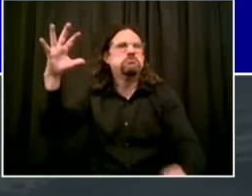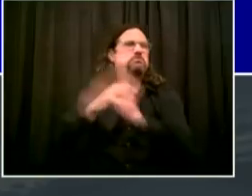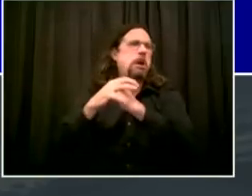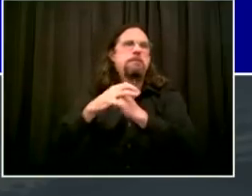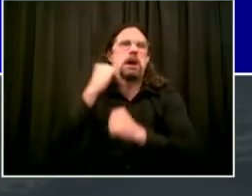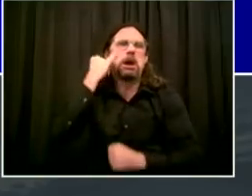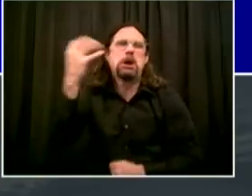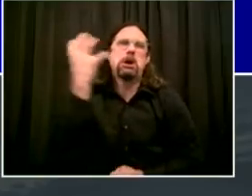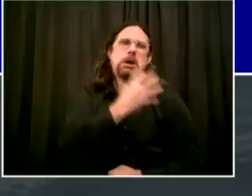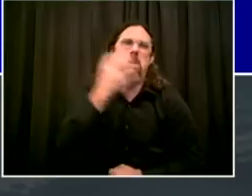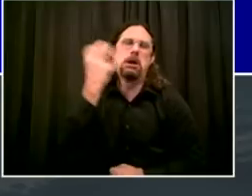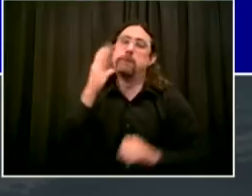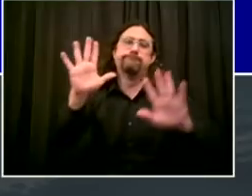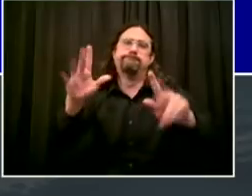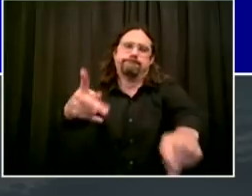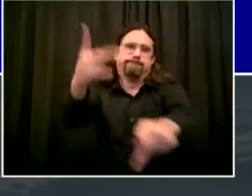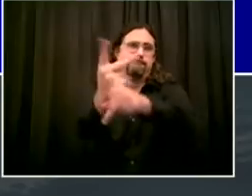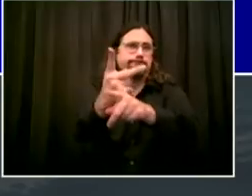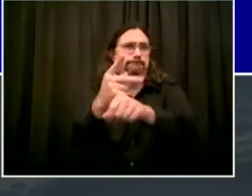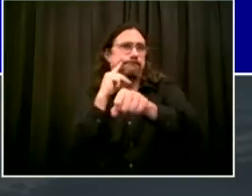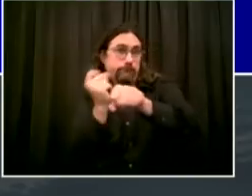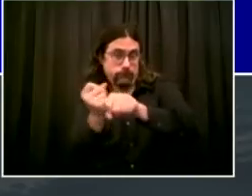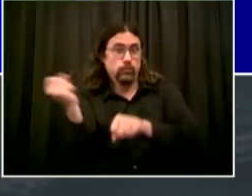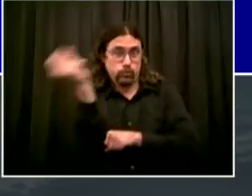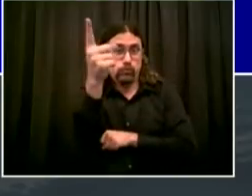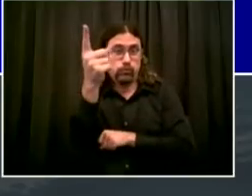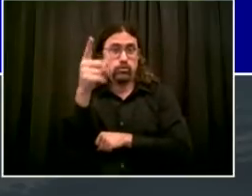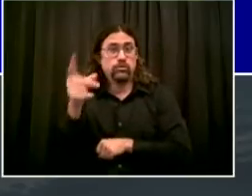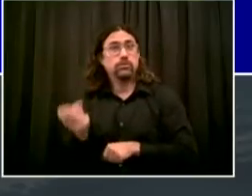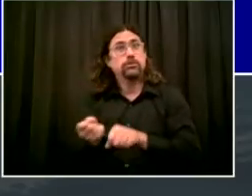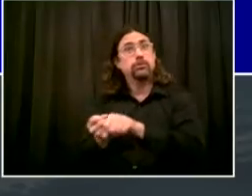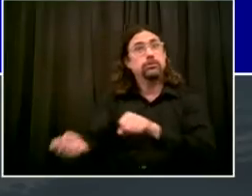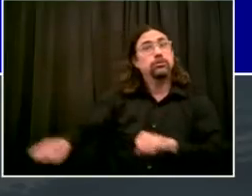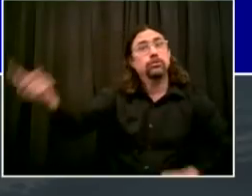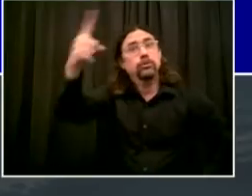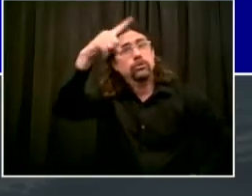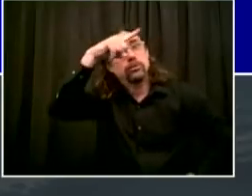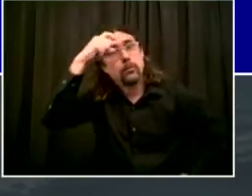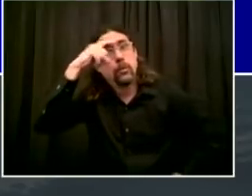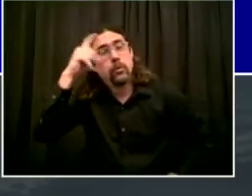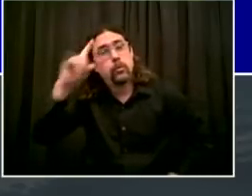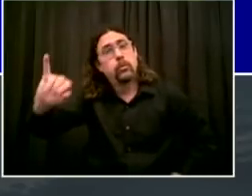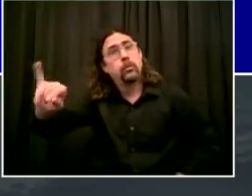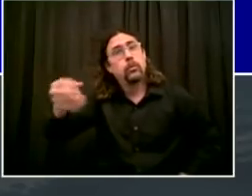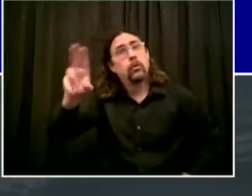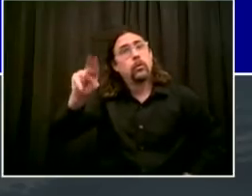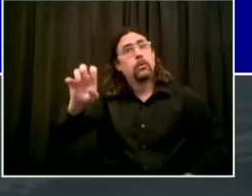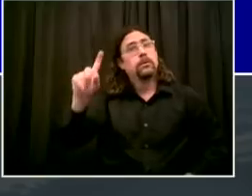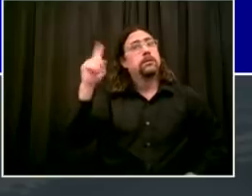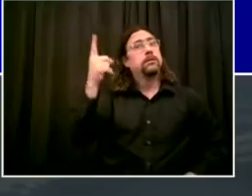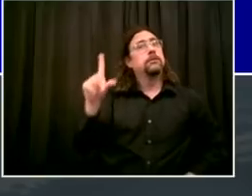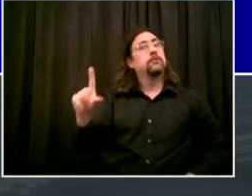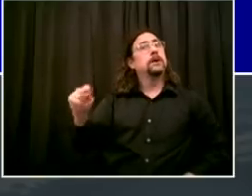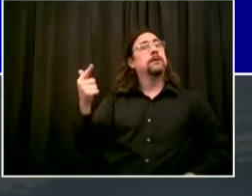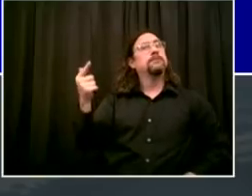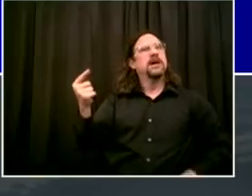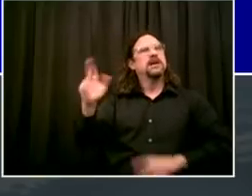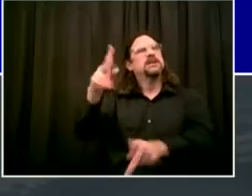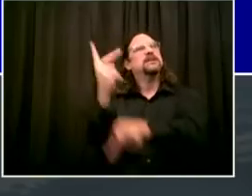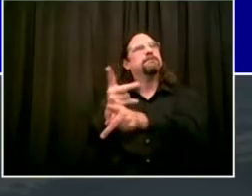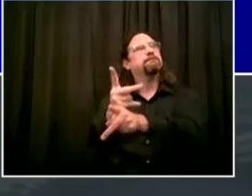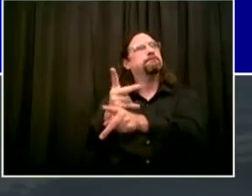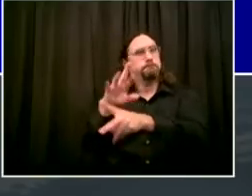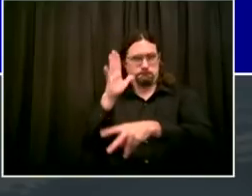we've seen tremendous success starting June 1st next year. And I wanted to say it now because I want people in communities to